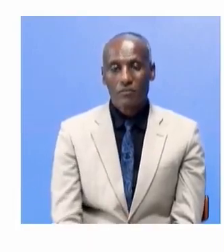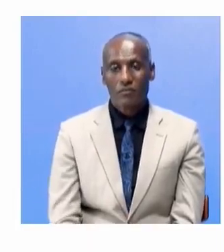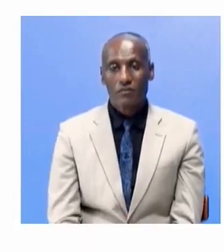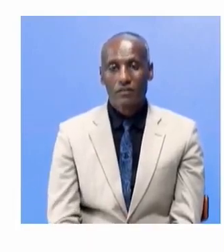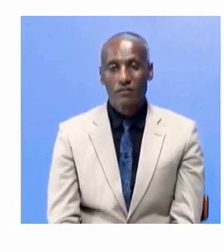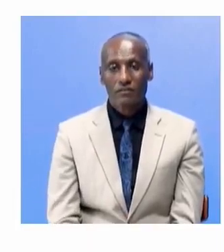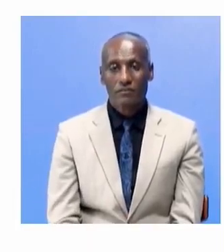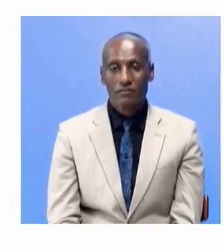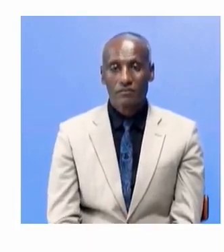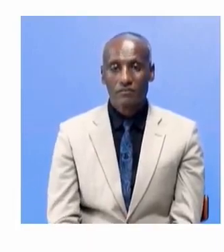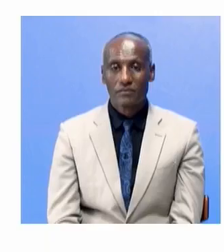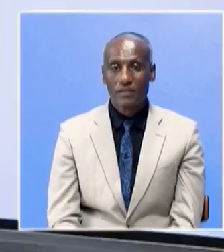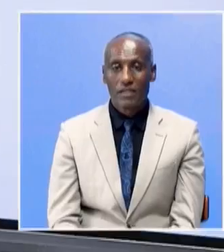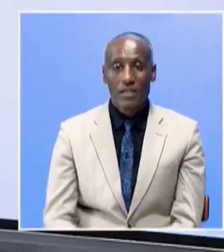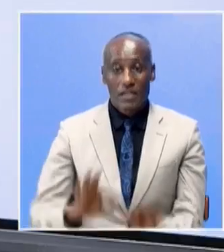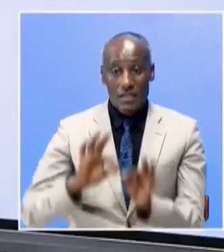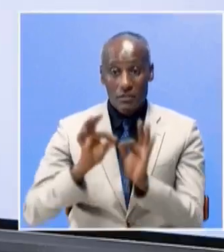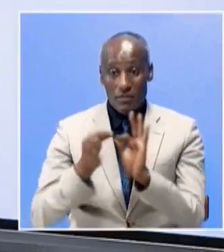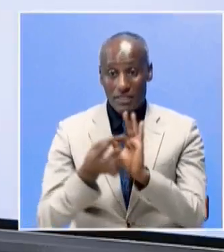Here, this means